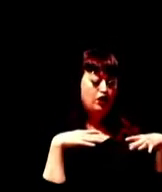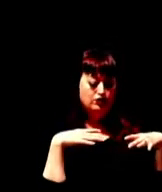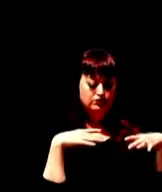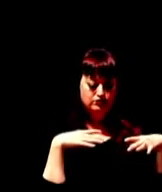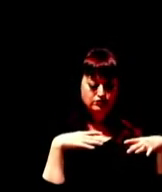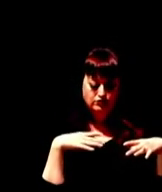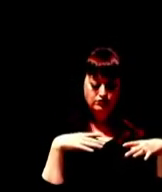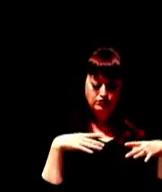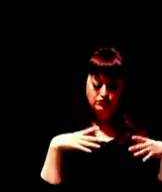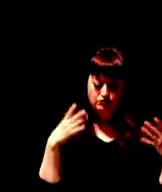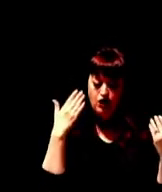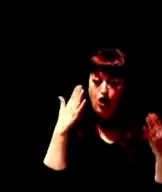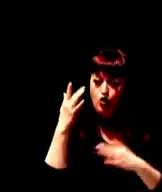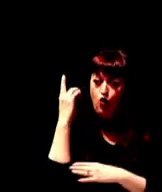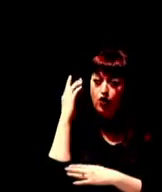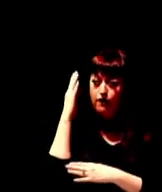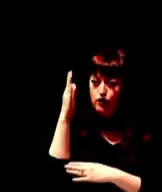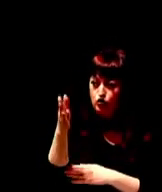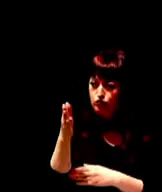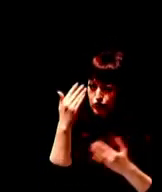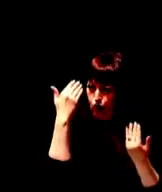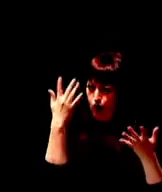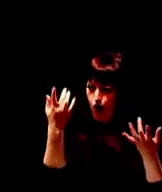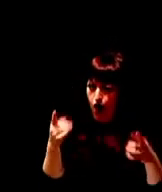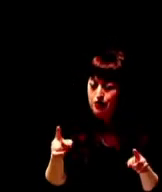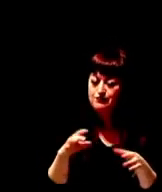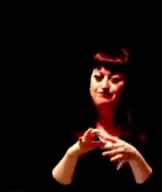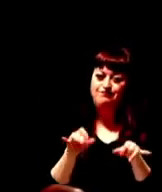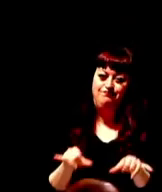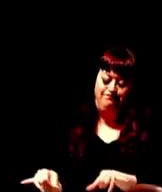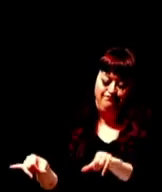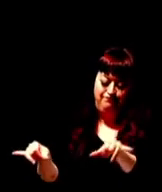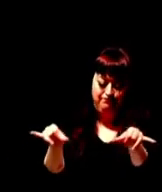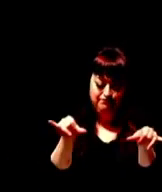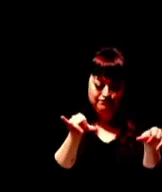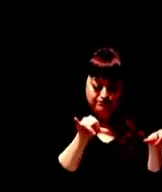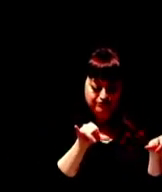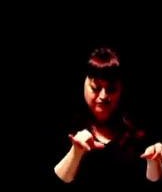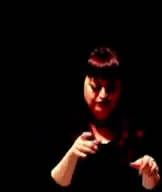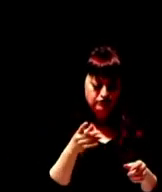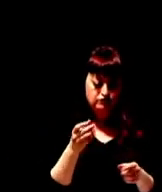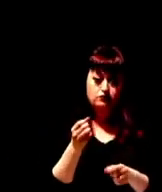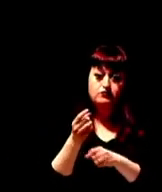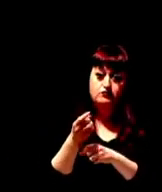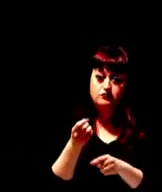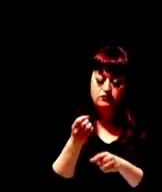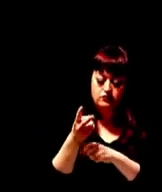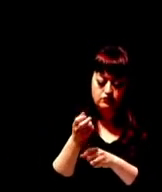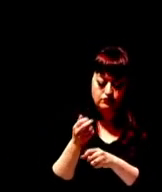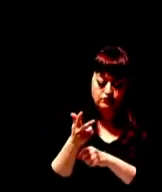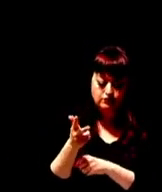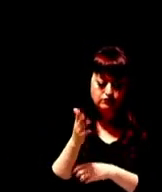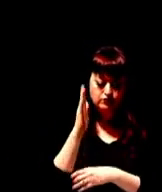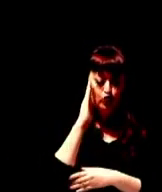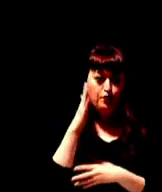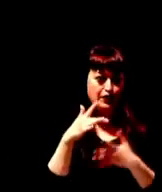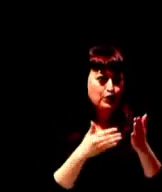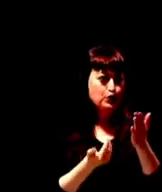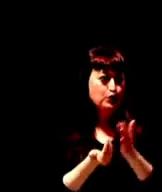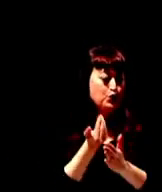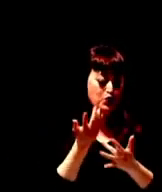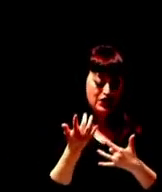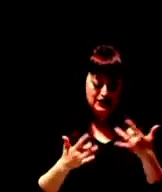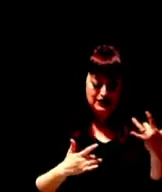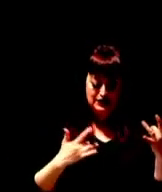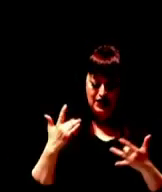unknown of the future unifies us all. The next years of our lives will be new and exciting. They will